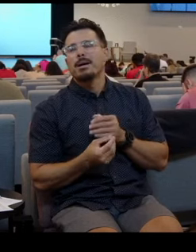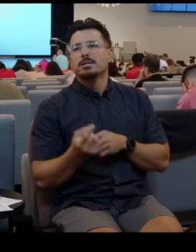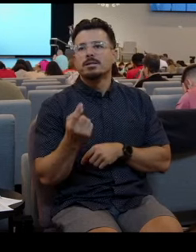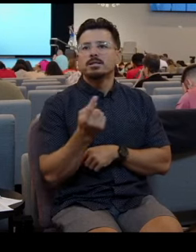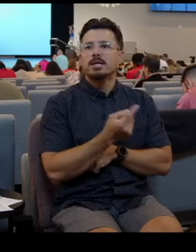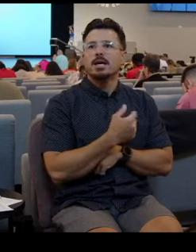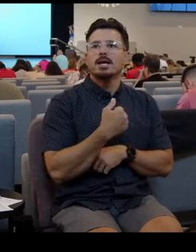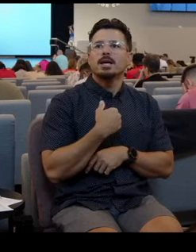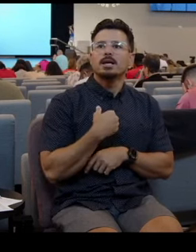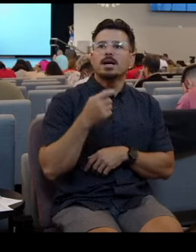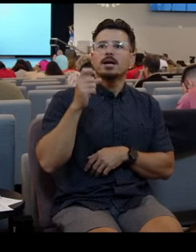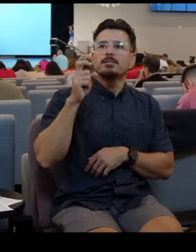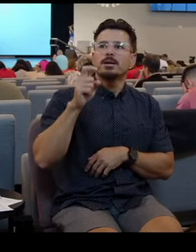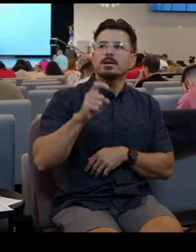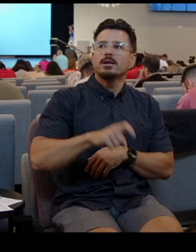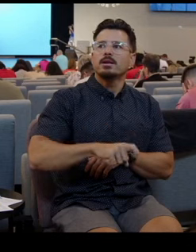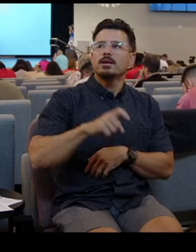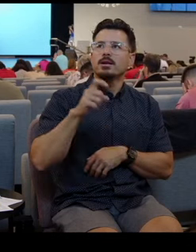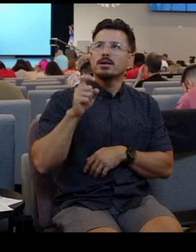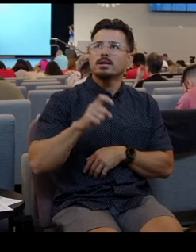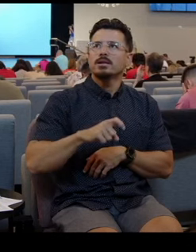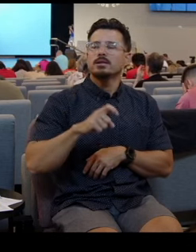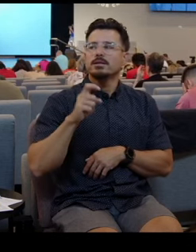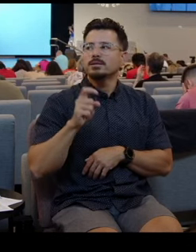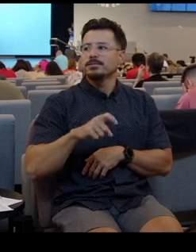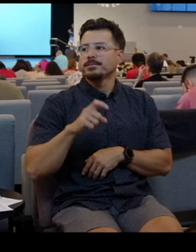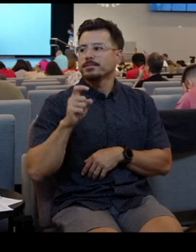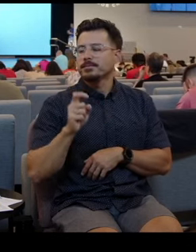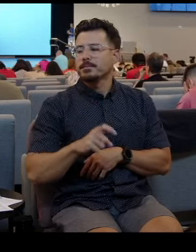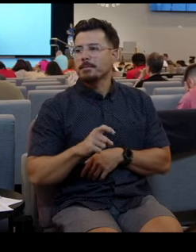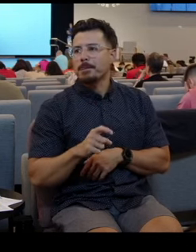And today I'm in need.